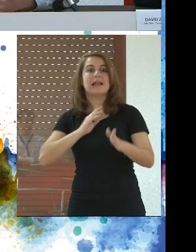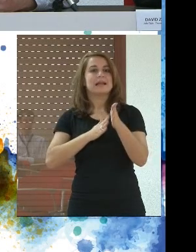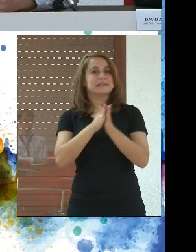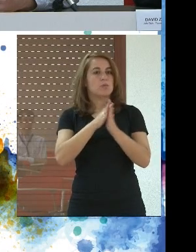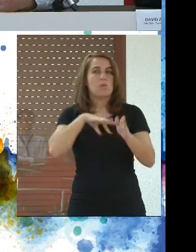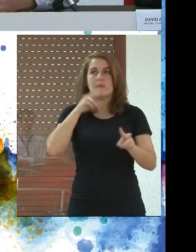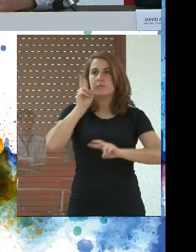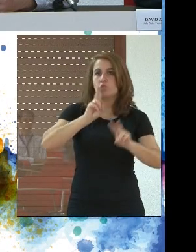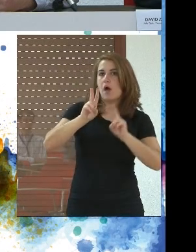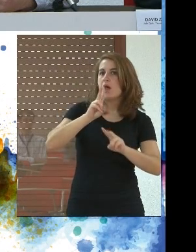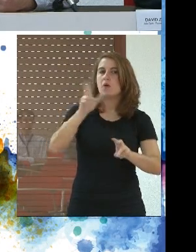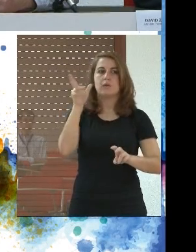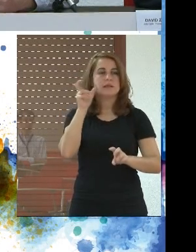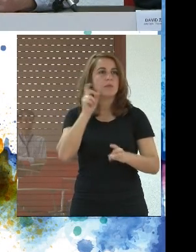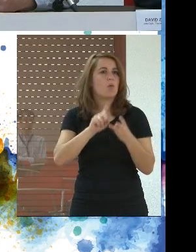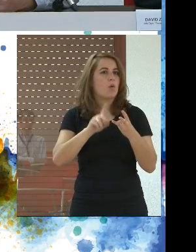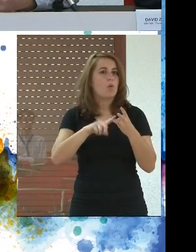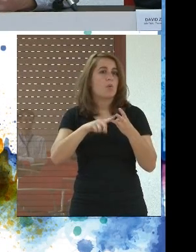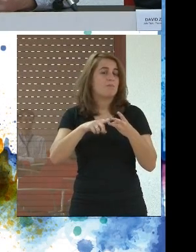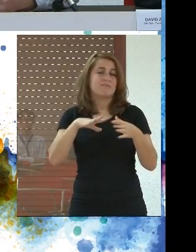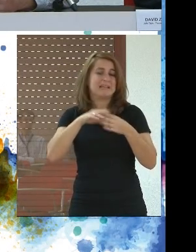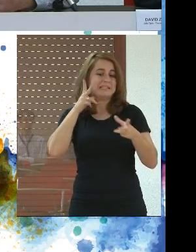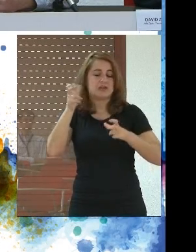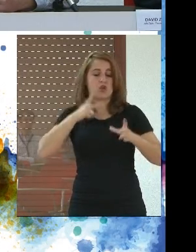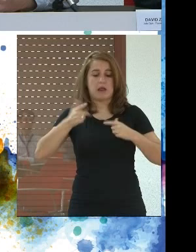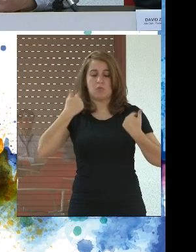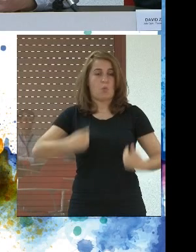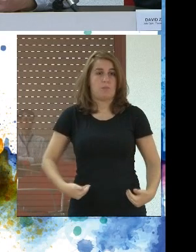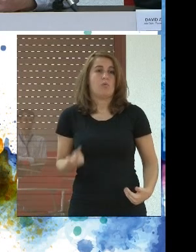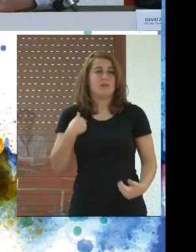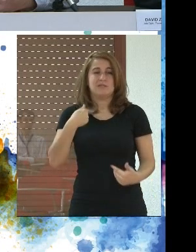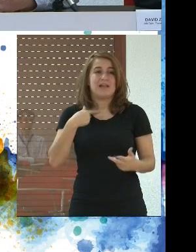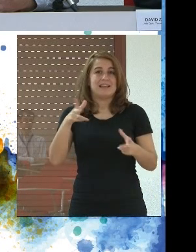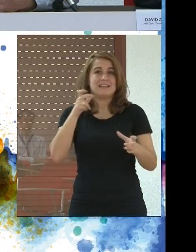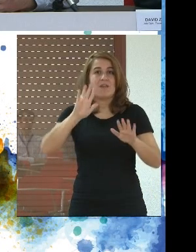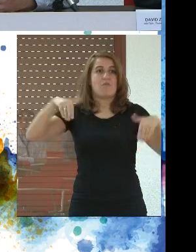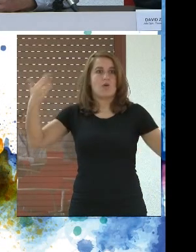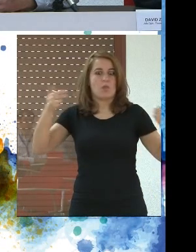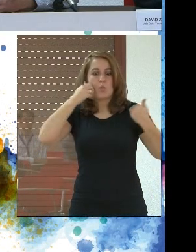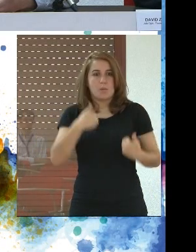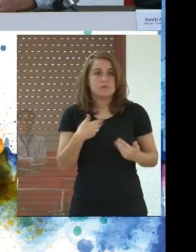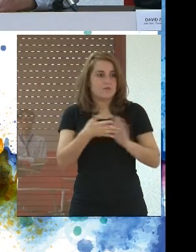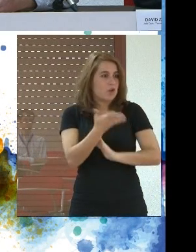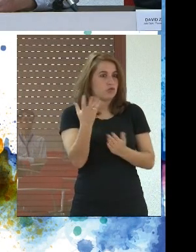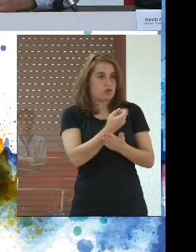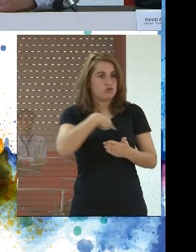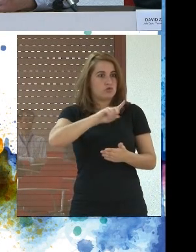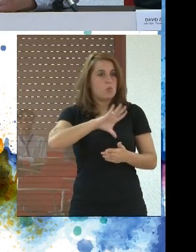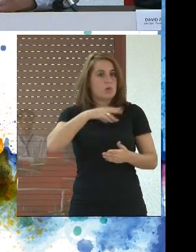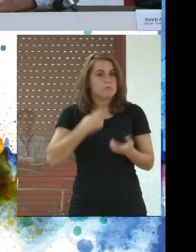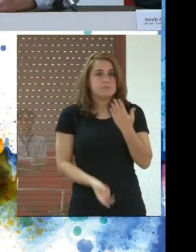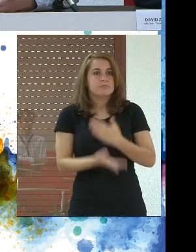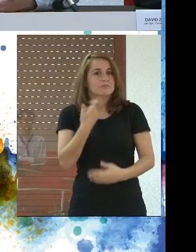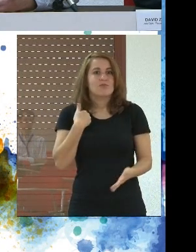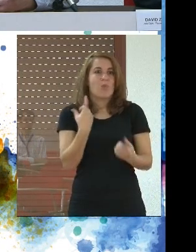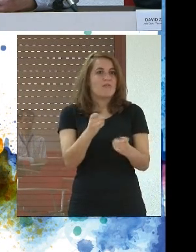The stimulus can be visual, it can be audio, or it could be sensorial. It's an exogenous signal, and as such, we're all able to